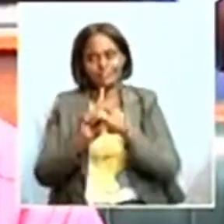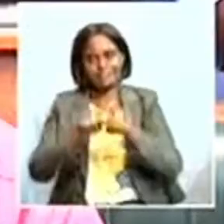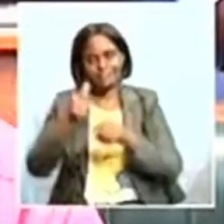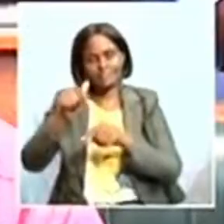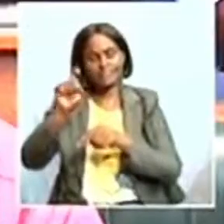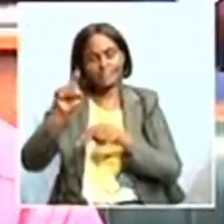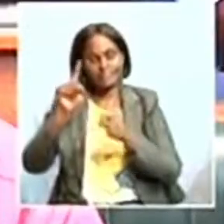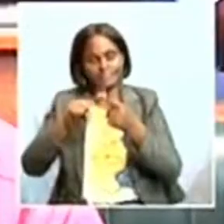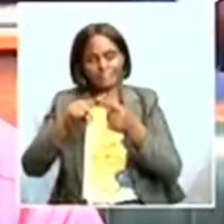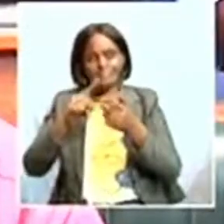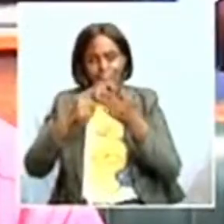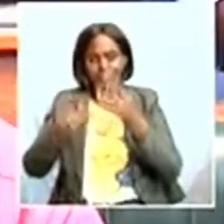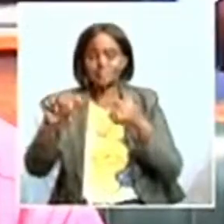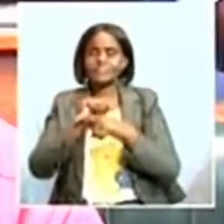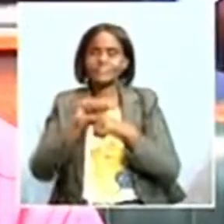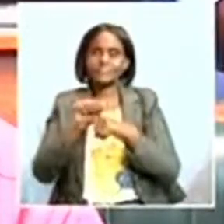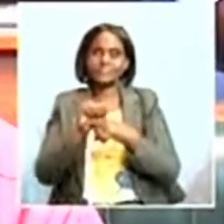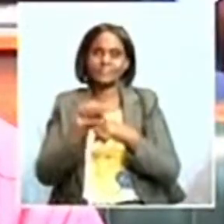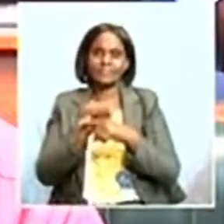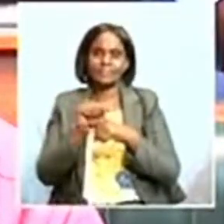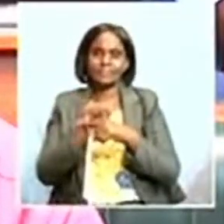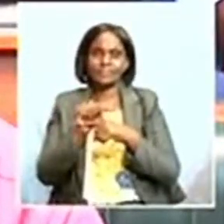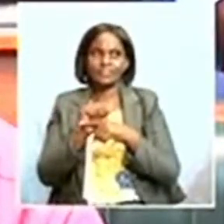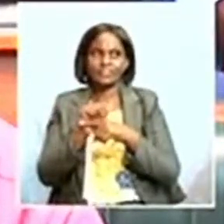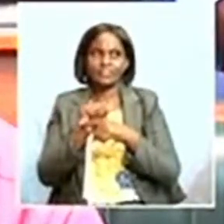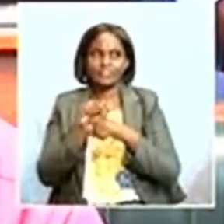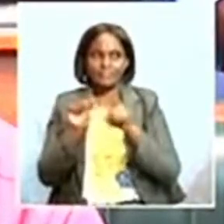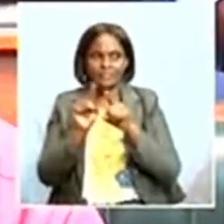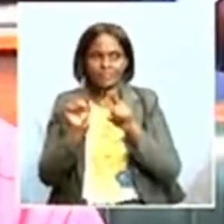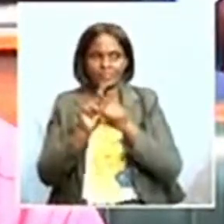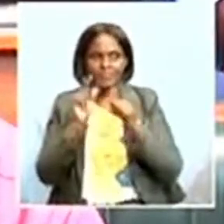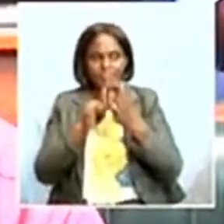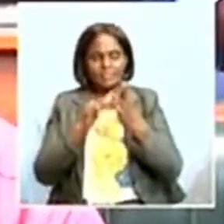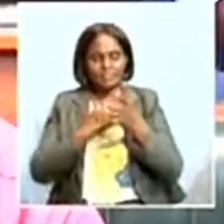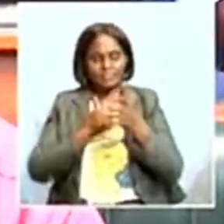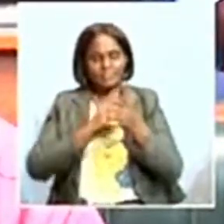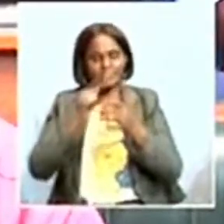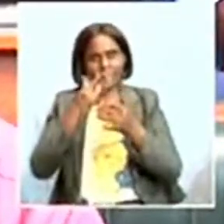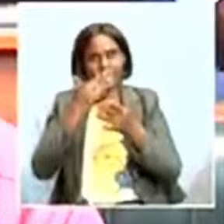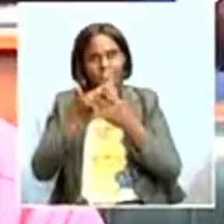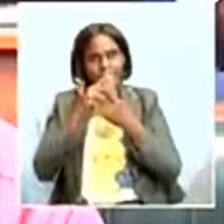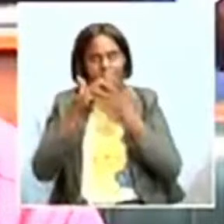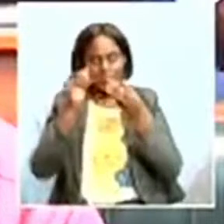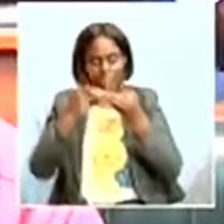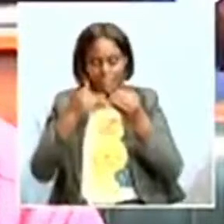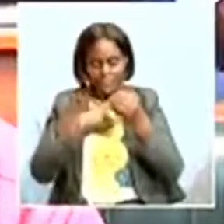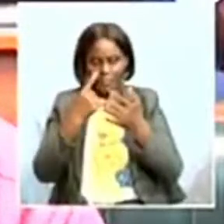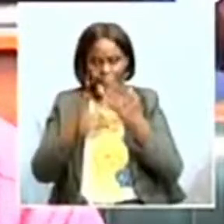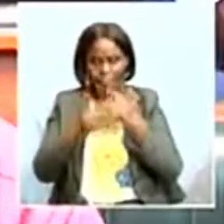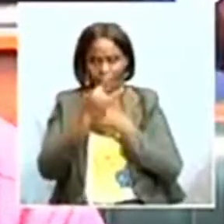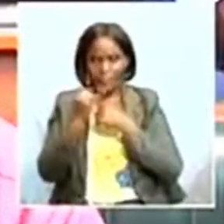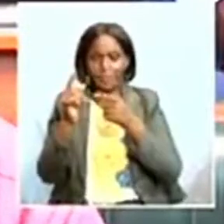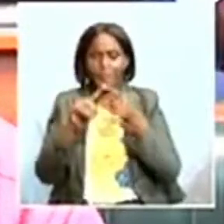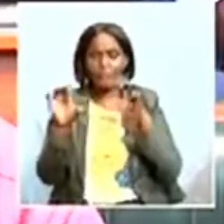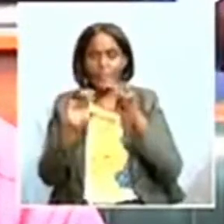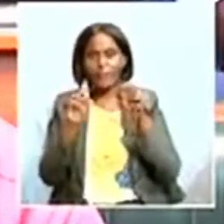be trained. And in addition to that, there are issues to do with the internet. If you may